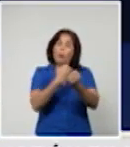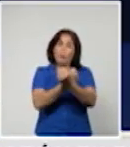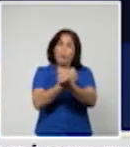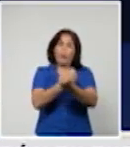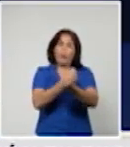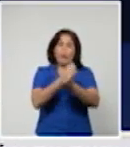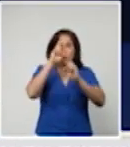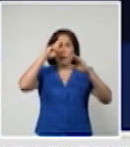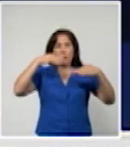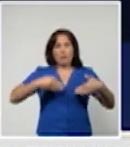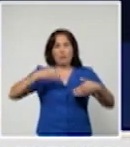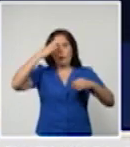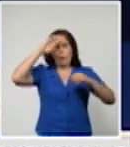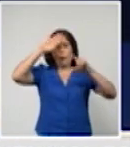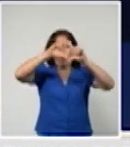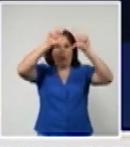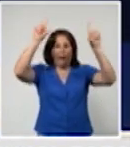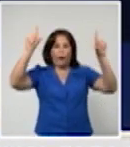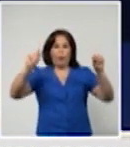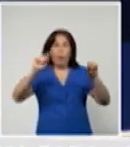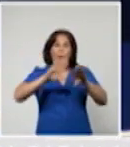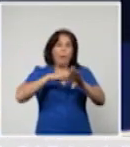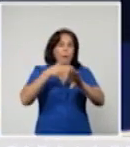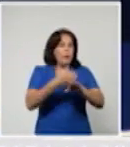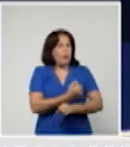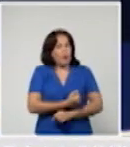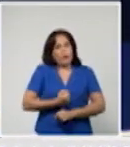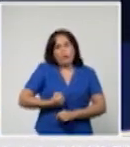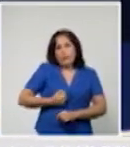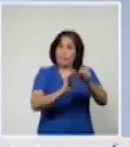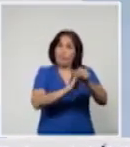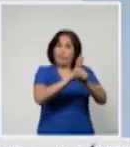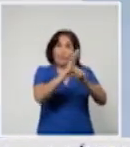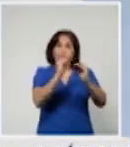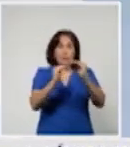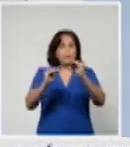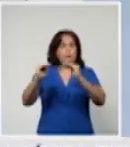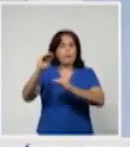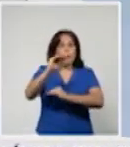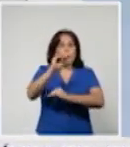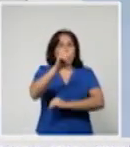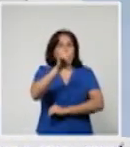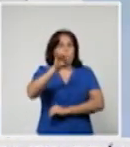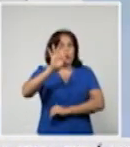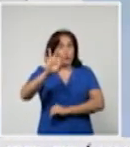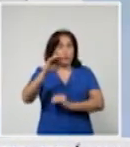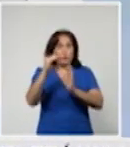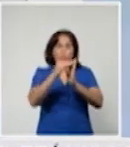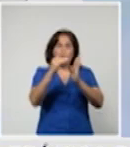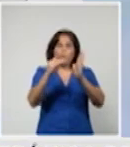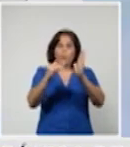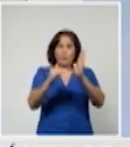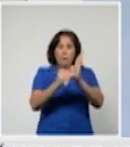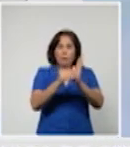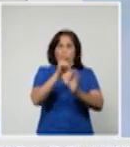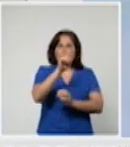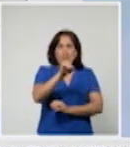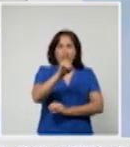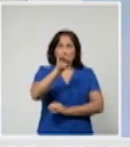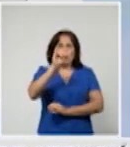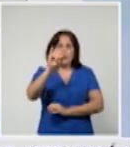our attention to the world. As of yesterday, COVID-19 continues to be present in the